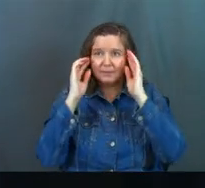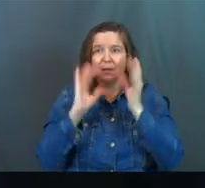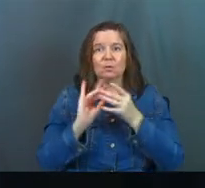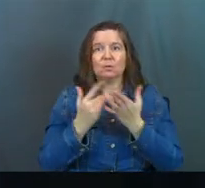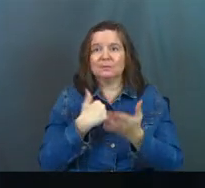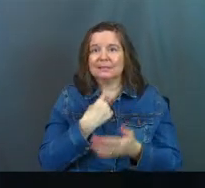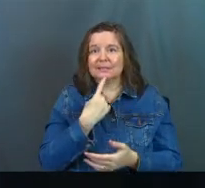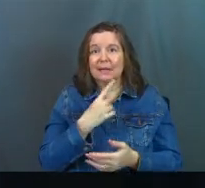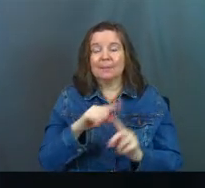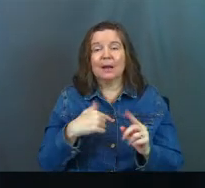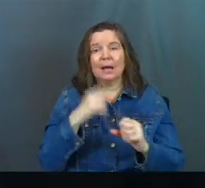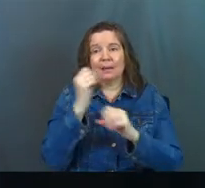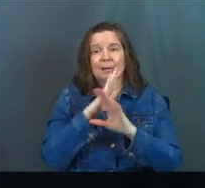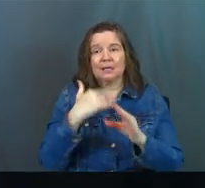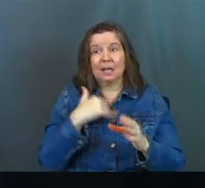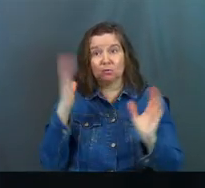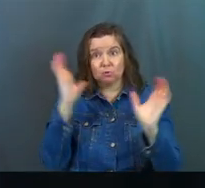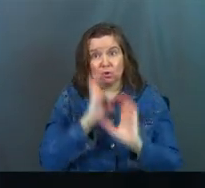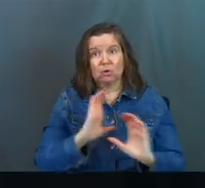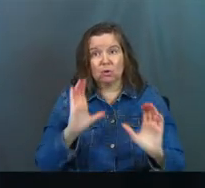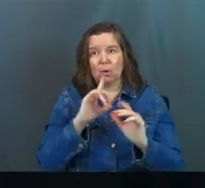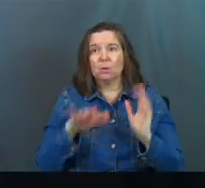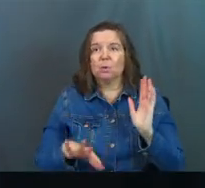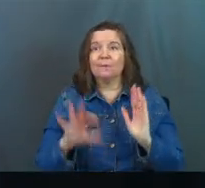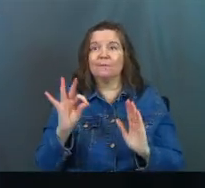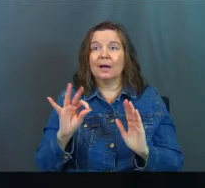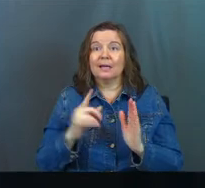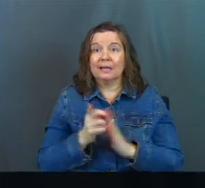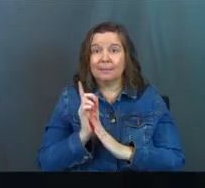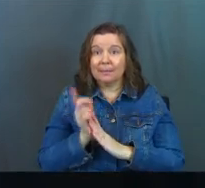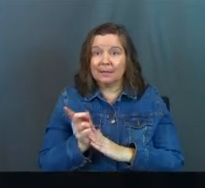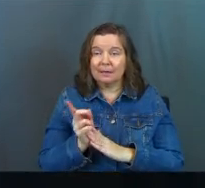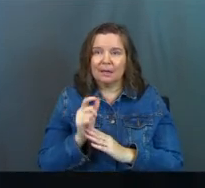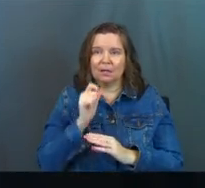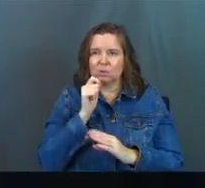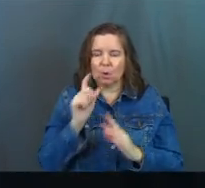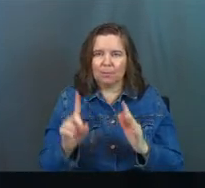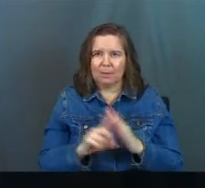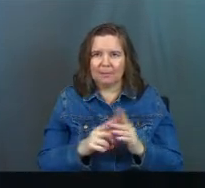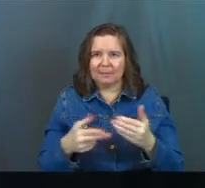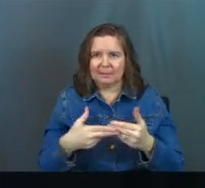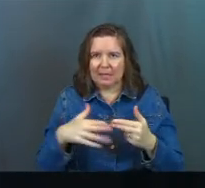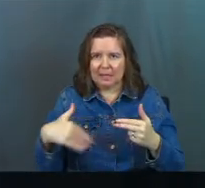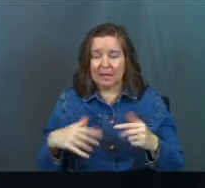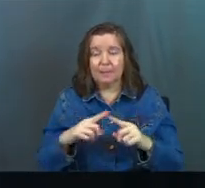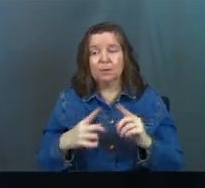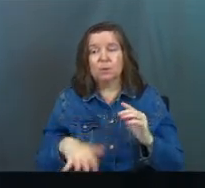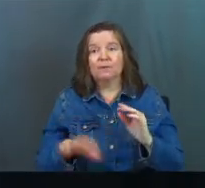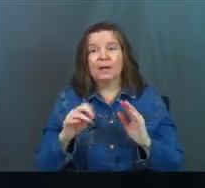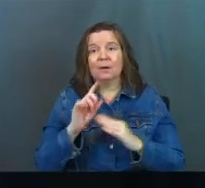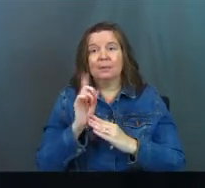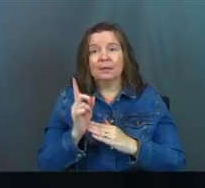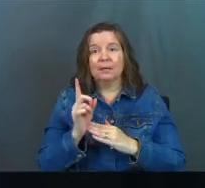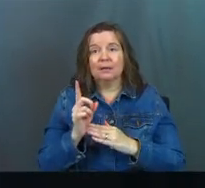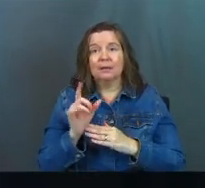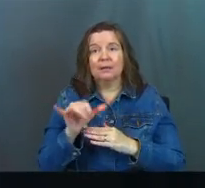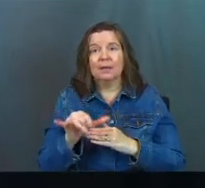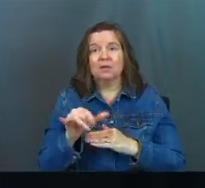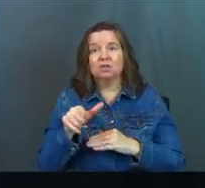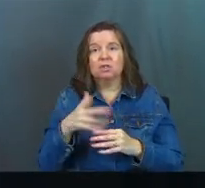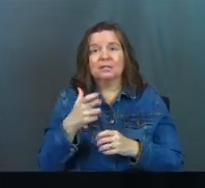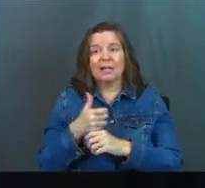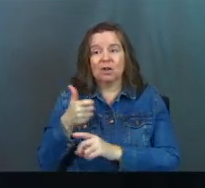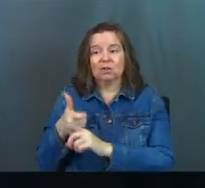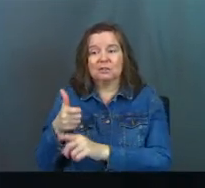The scripture doesn't say, but I imagine he had to search. And what you're going to find out in a minute, and don't bring up this slide just yet, but what you're going to find out in a minute is that